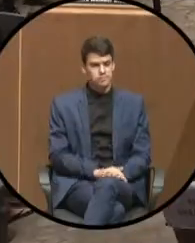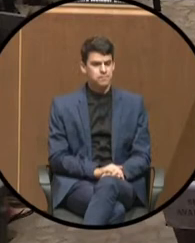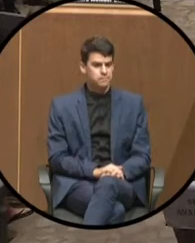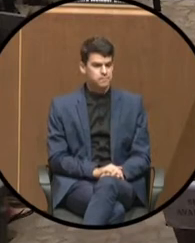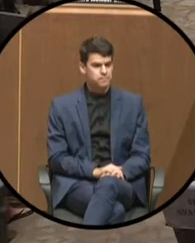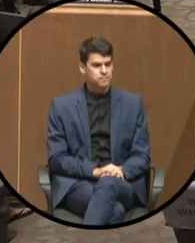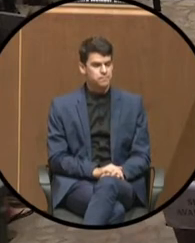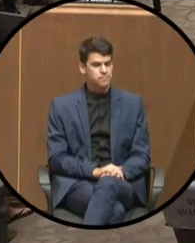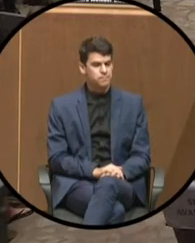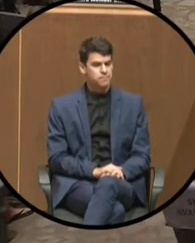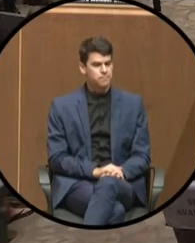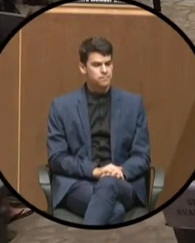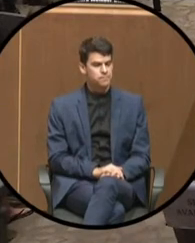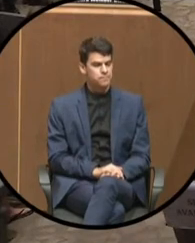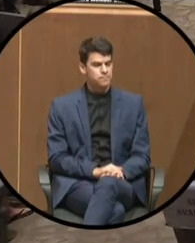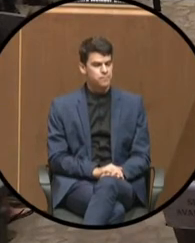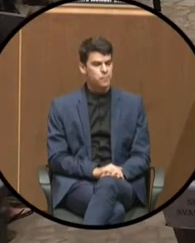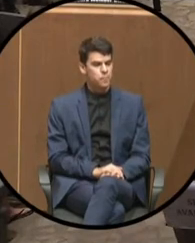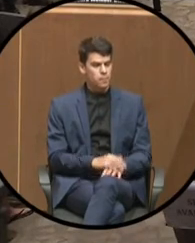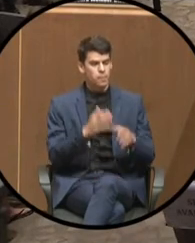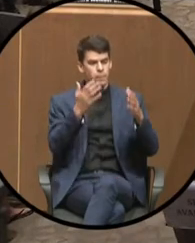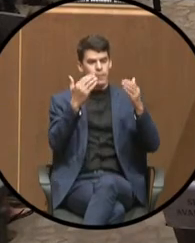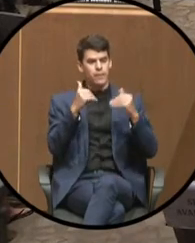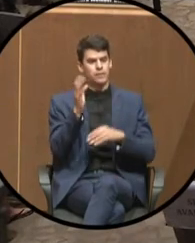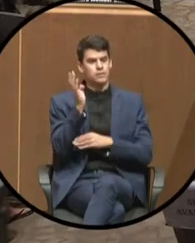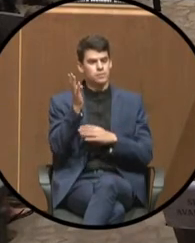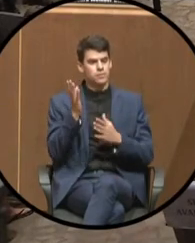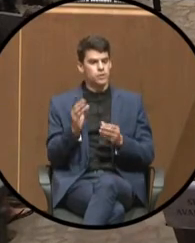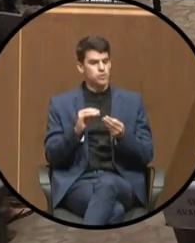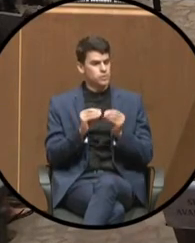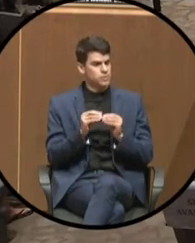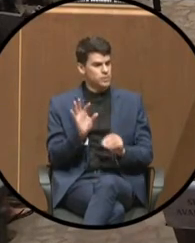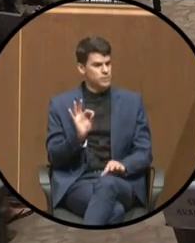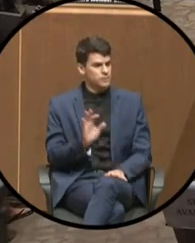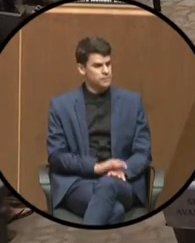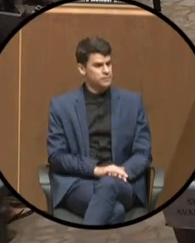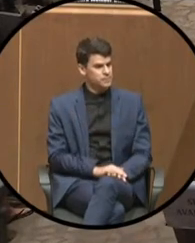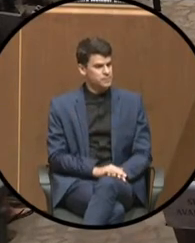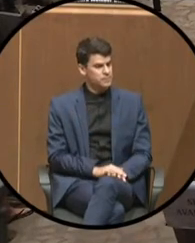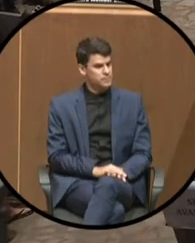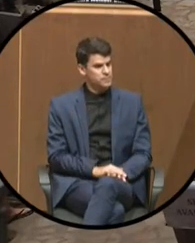Weiss. All right, speaker number 9.